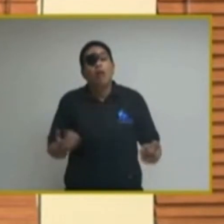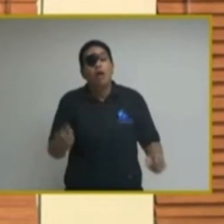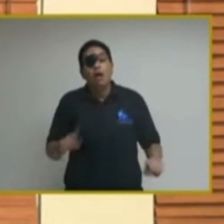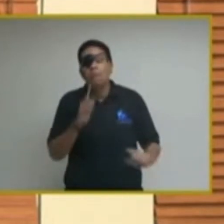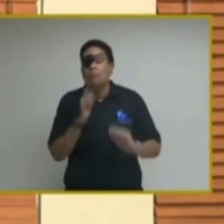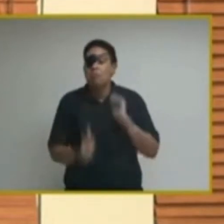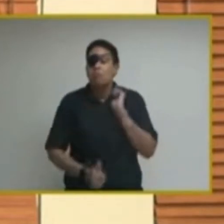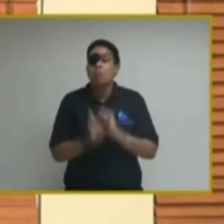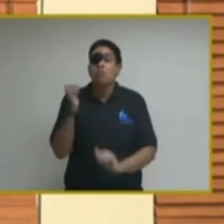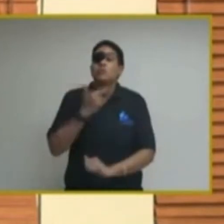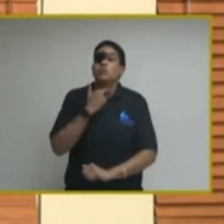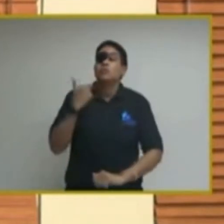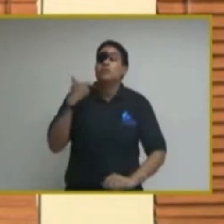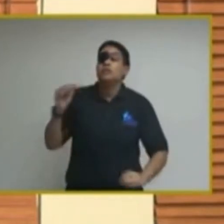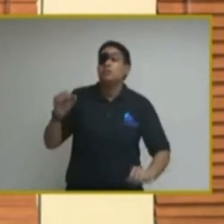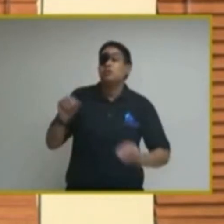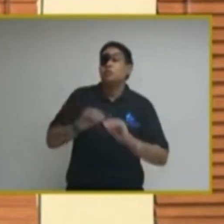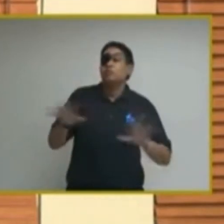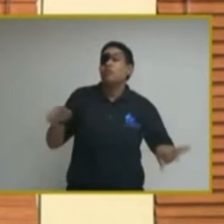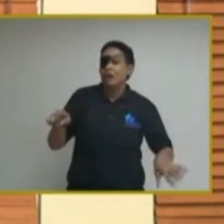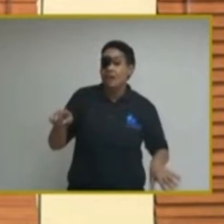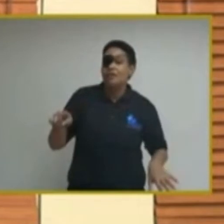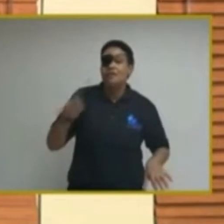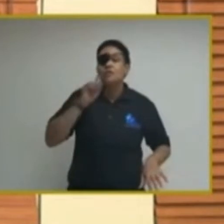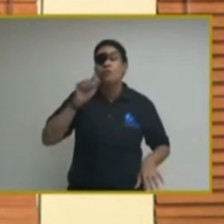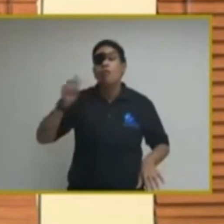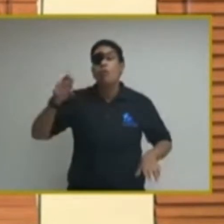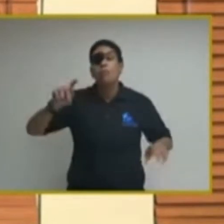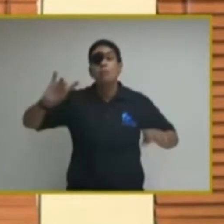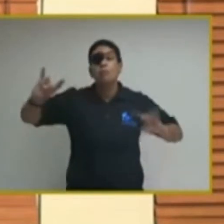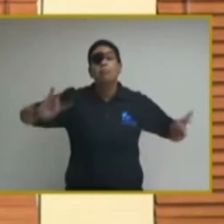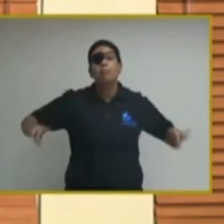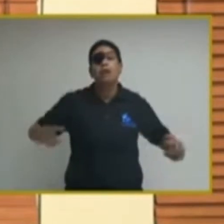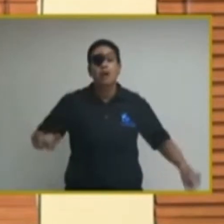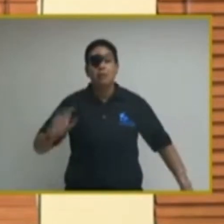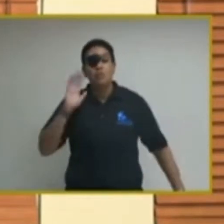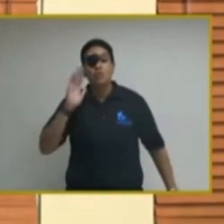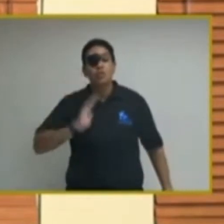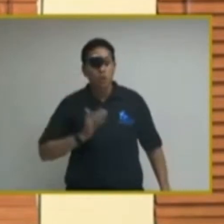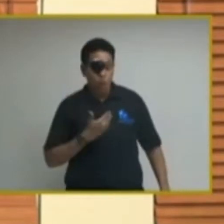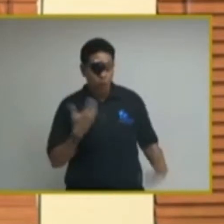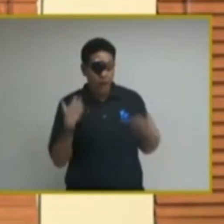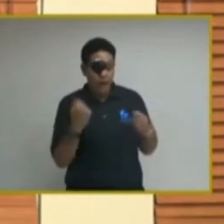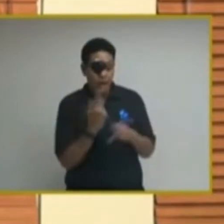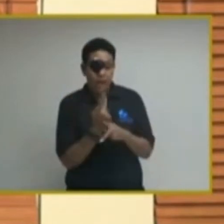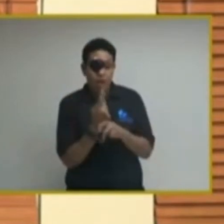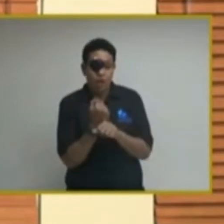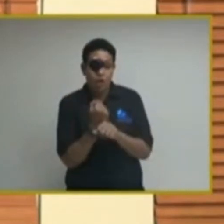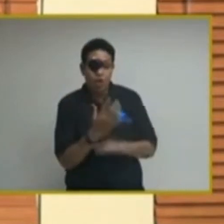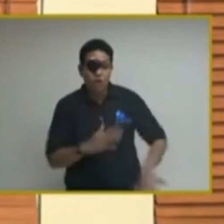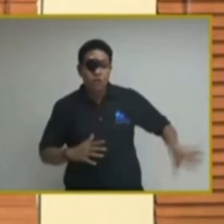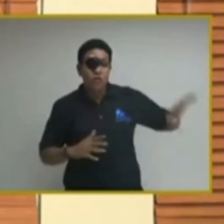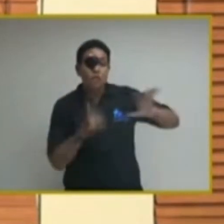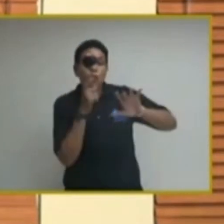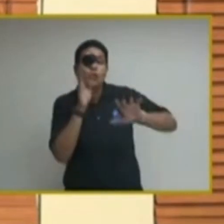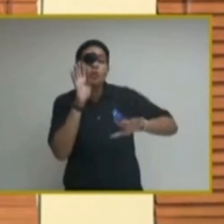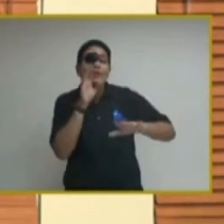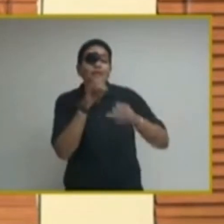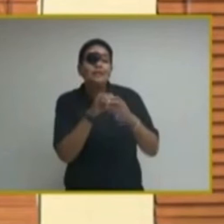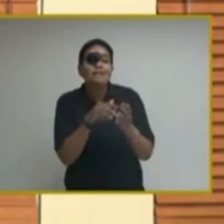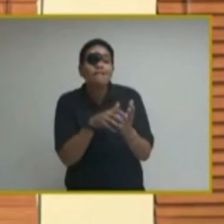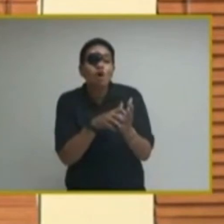at risk for spreading to other persons, which would be our healthcare workers who would be in